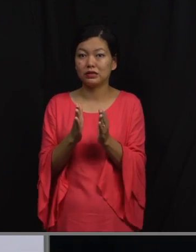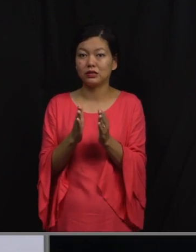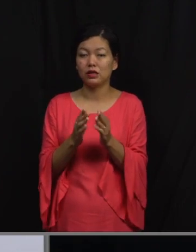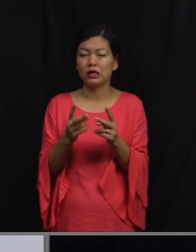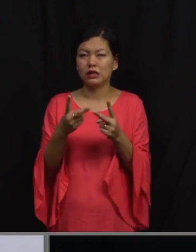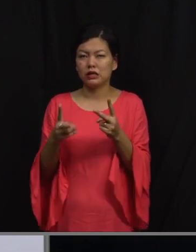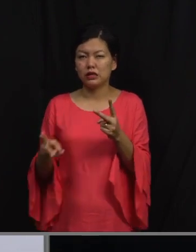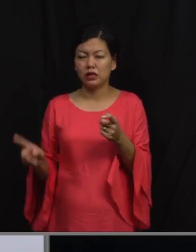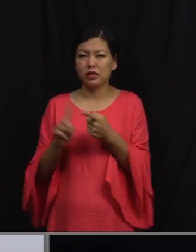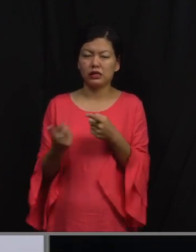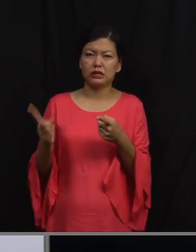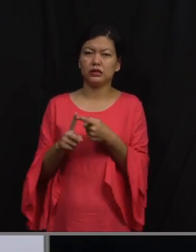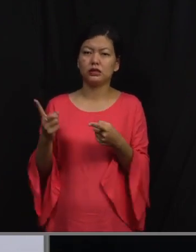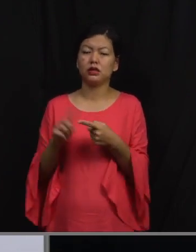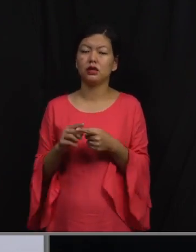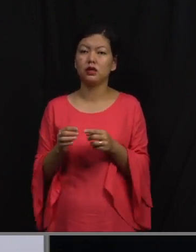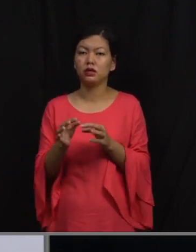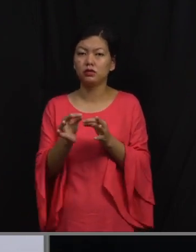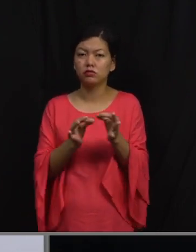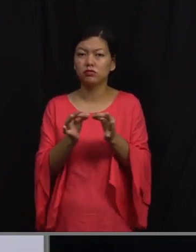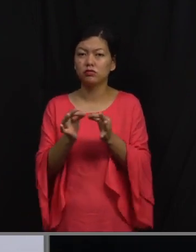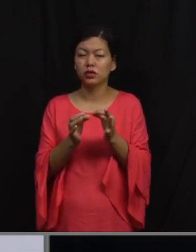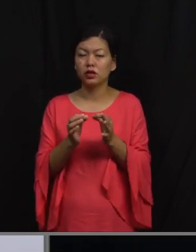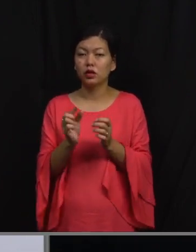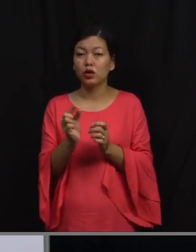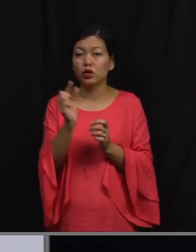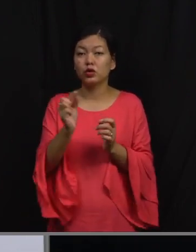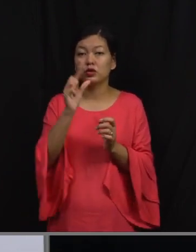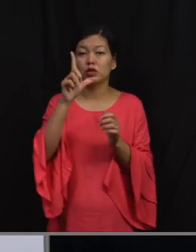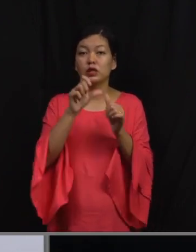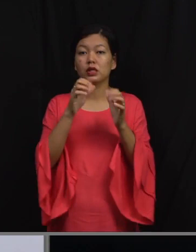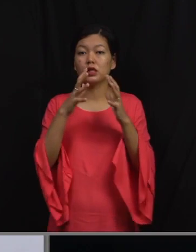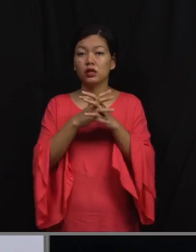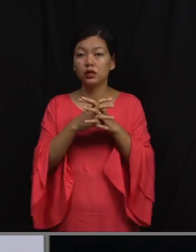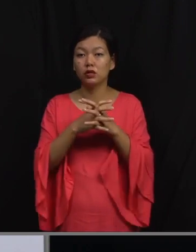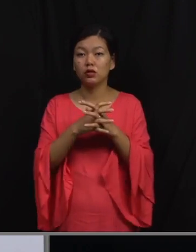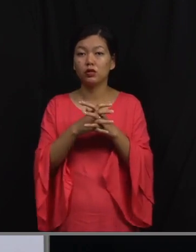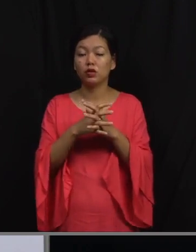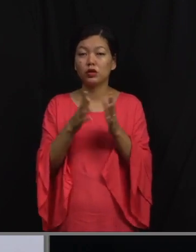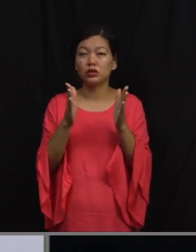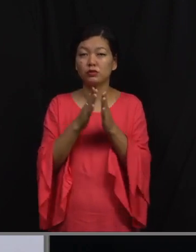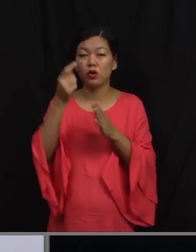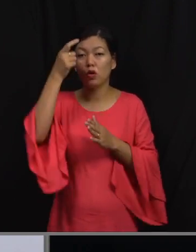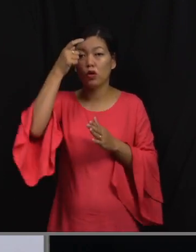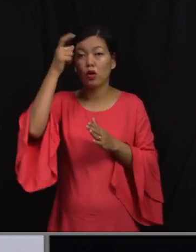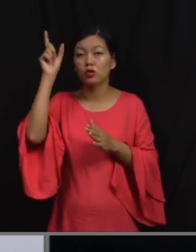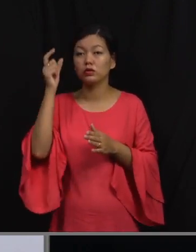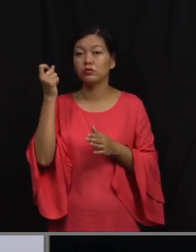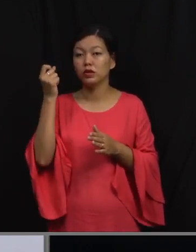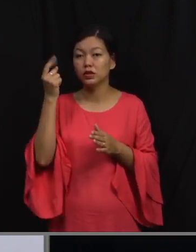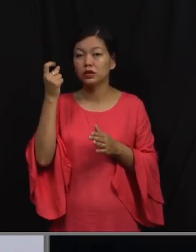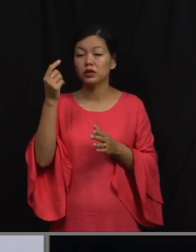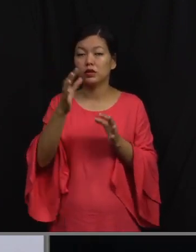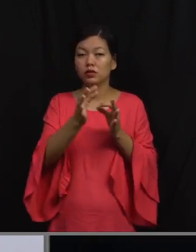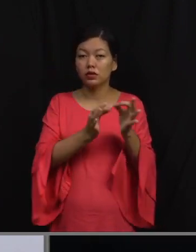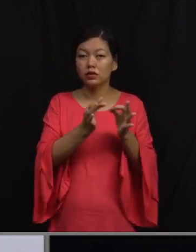different phenomena in terms of few laws as well as the few concepts. Okay, let me give you one example for that. Suppose